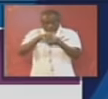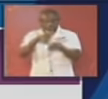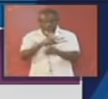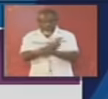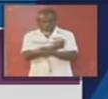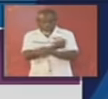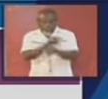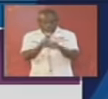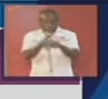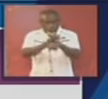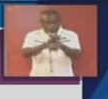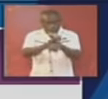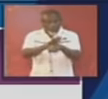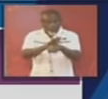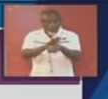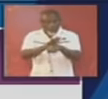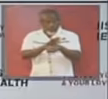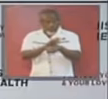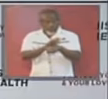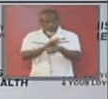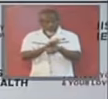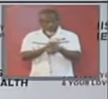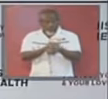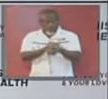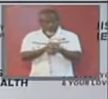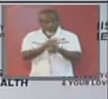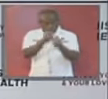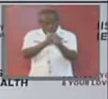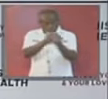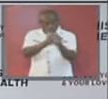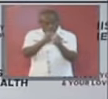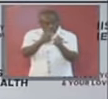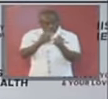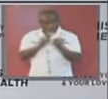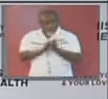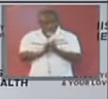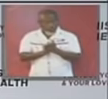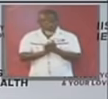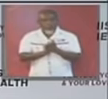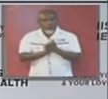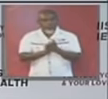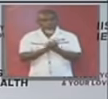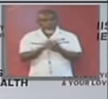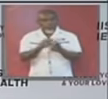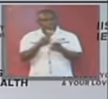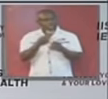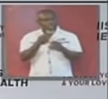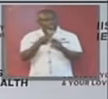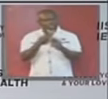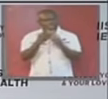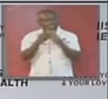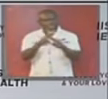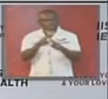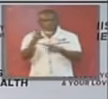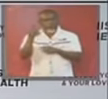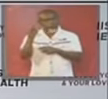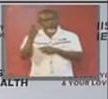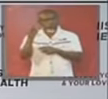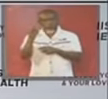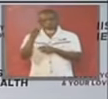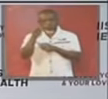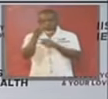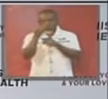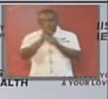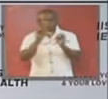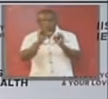Thank you for the question, Candice. Of course, the short answer is no. The longer answer is that